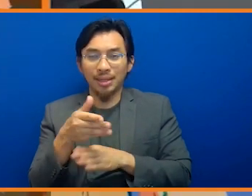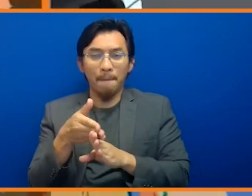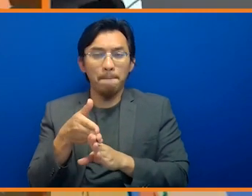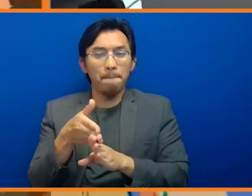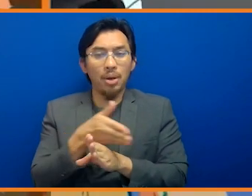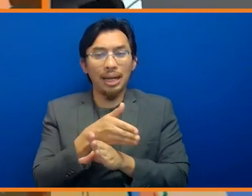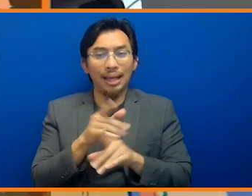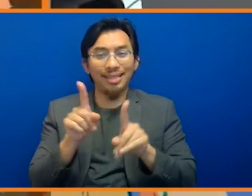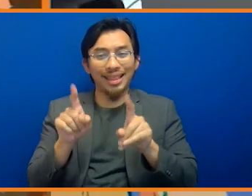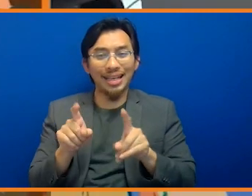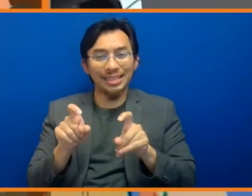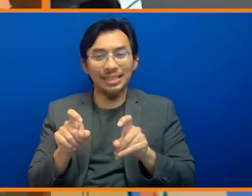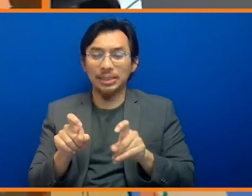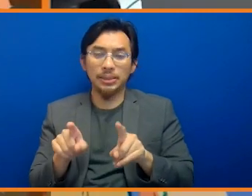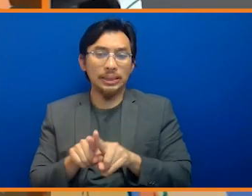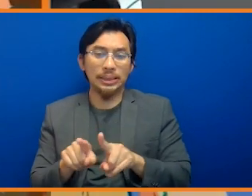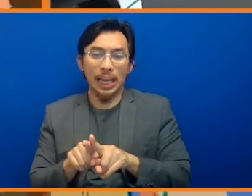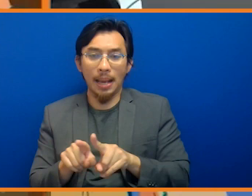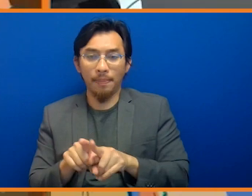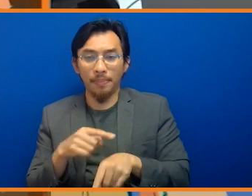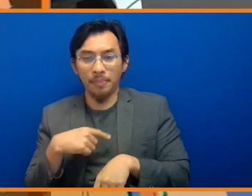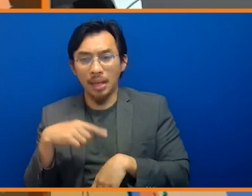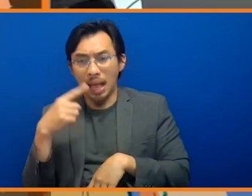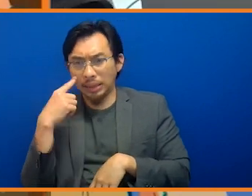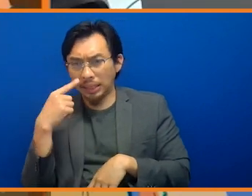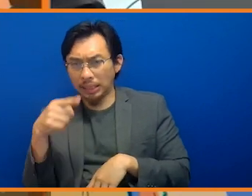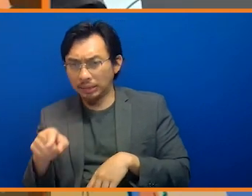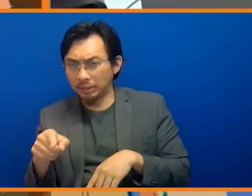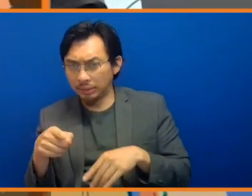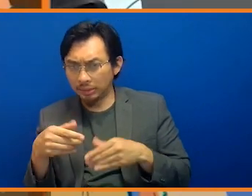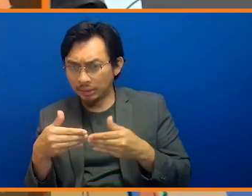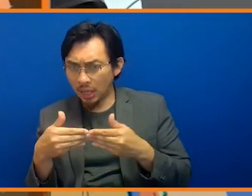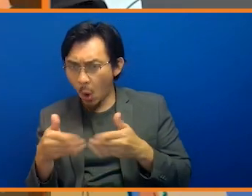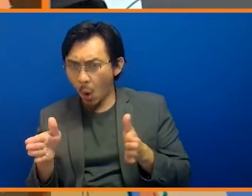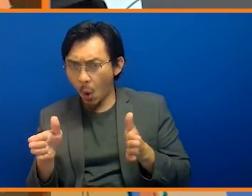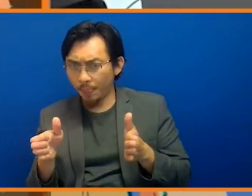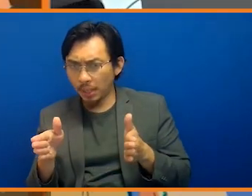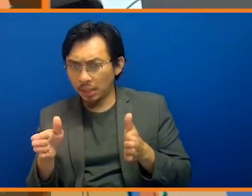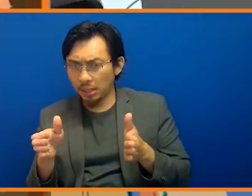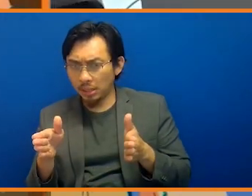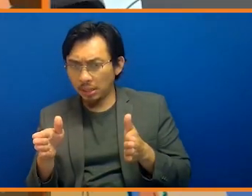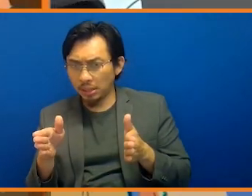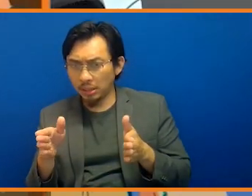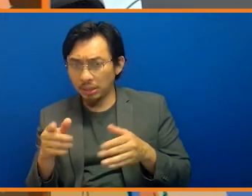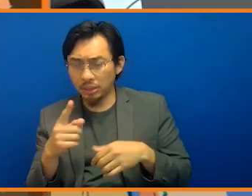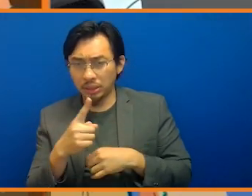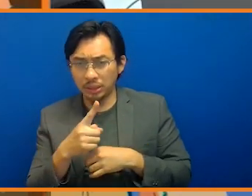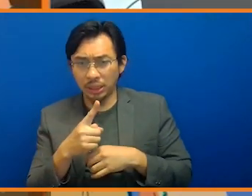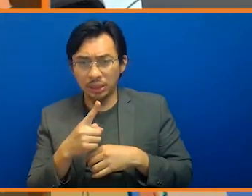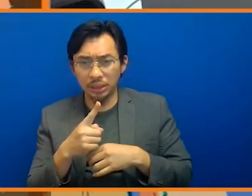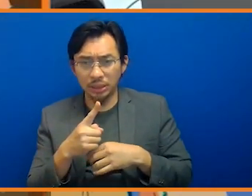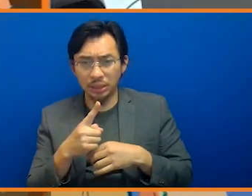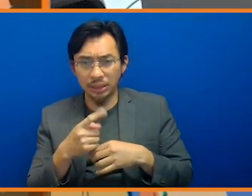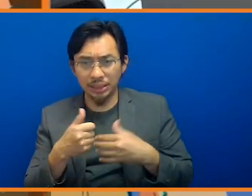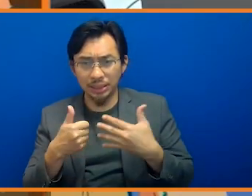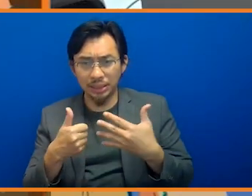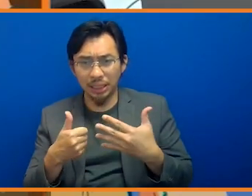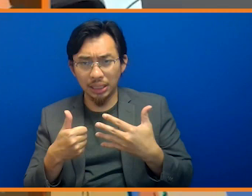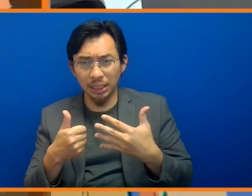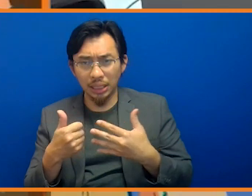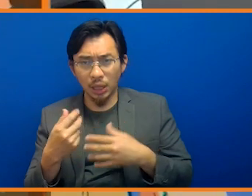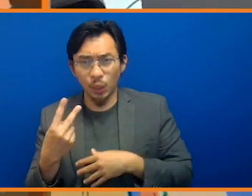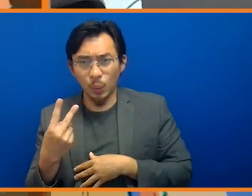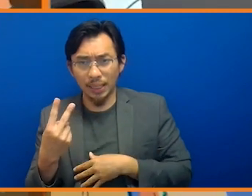the pre-test. So I think now it's open. It will open on